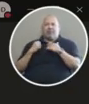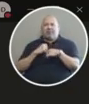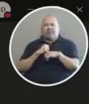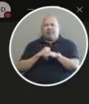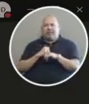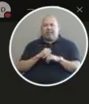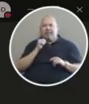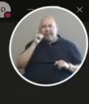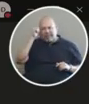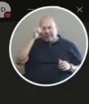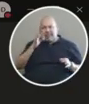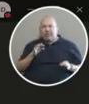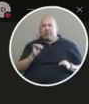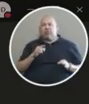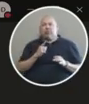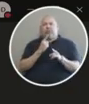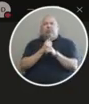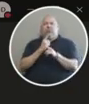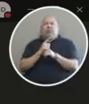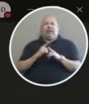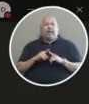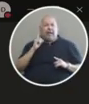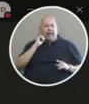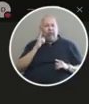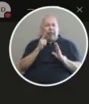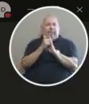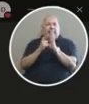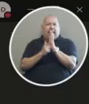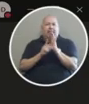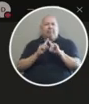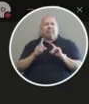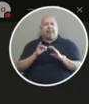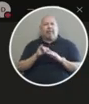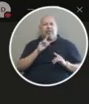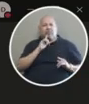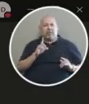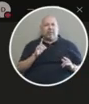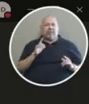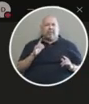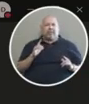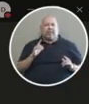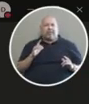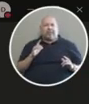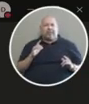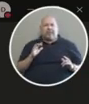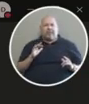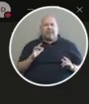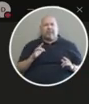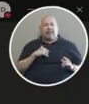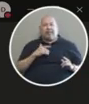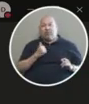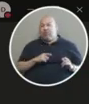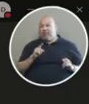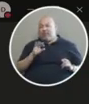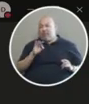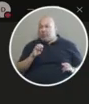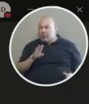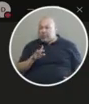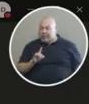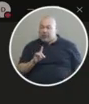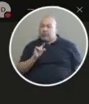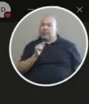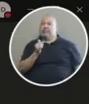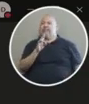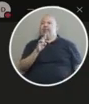adult decision and do what's right. You know, I hear legality, but I think that's a bunch of malarkey, because in February 28th of